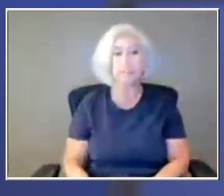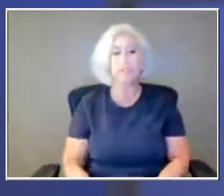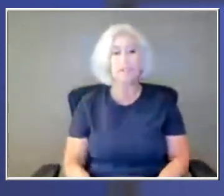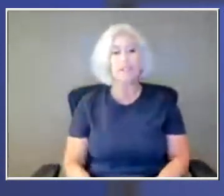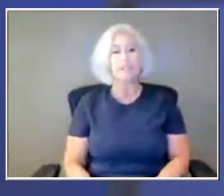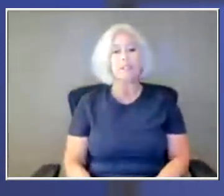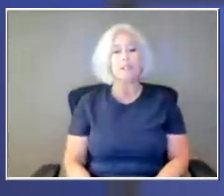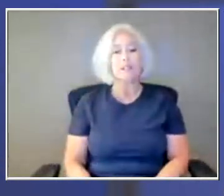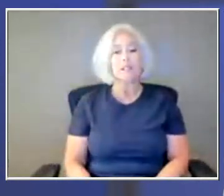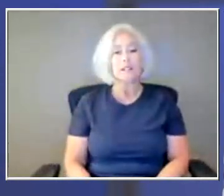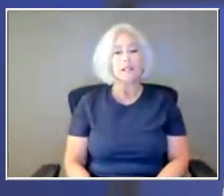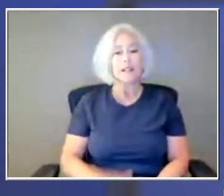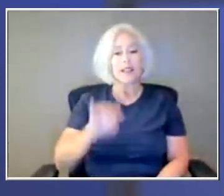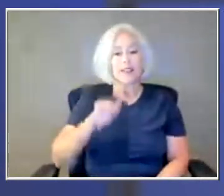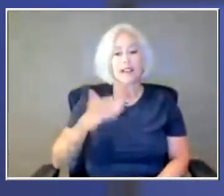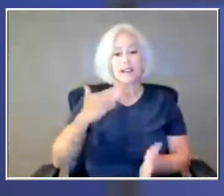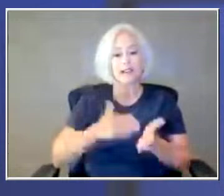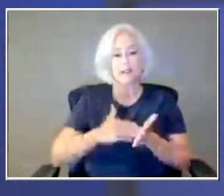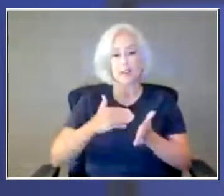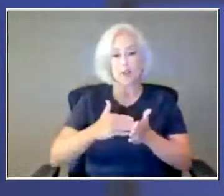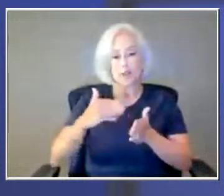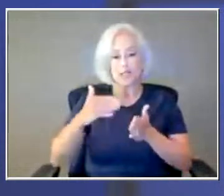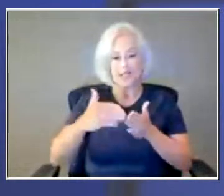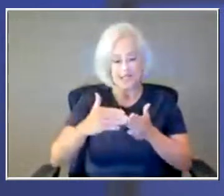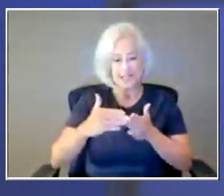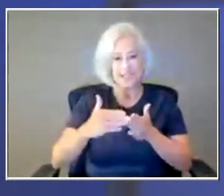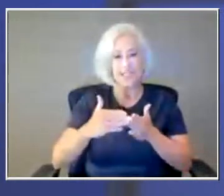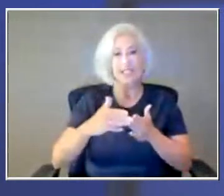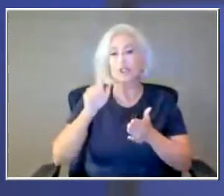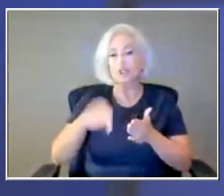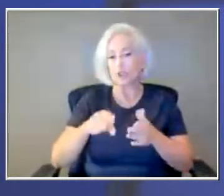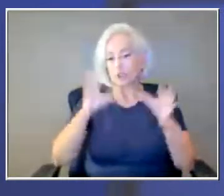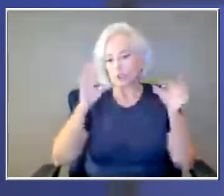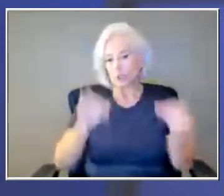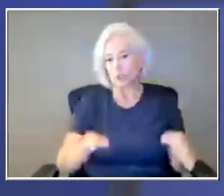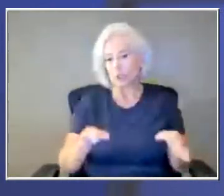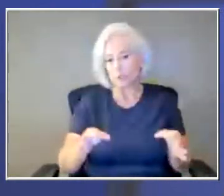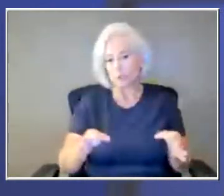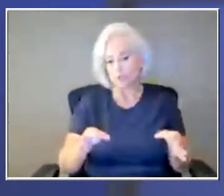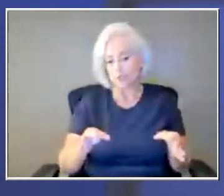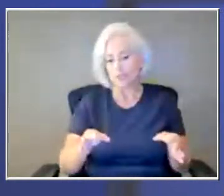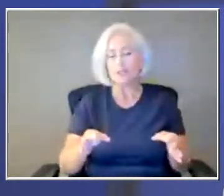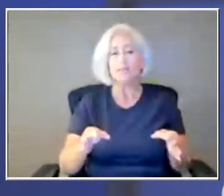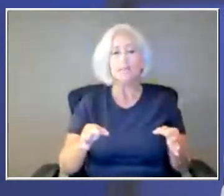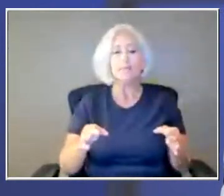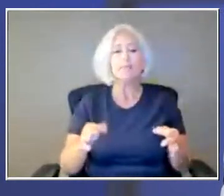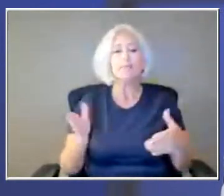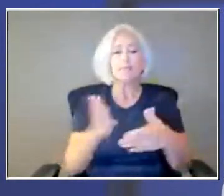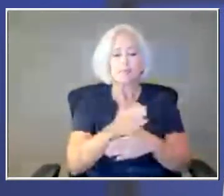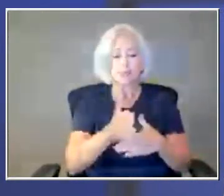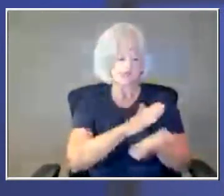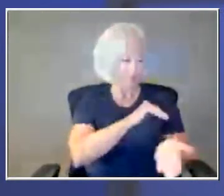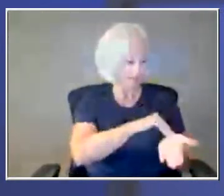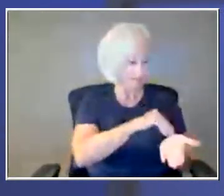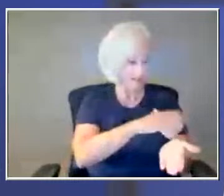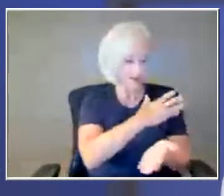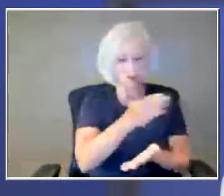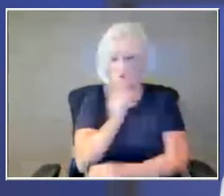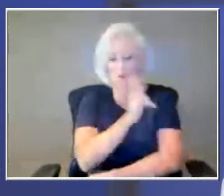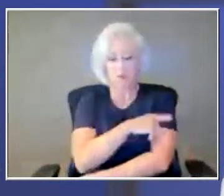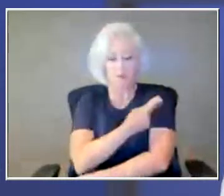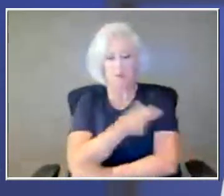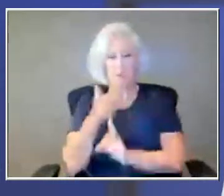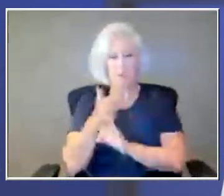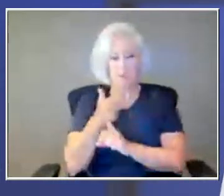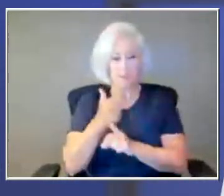the frequency should be determined by shared decision making between physicians and their patients, and same with the timing